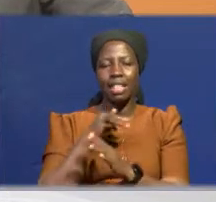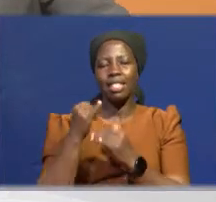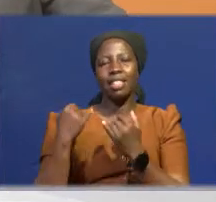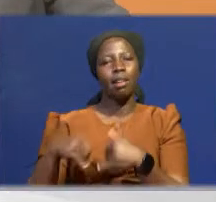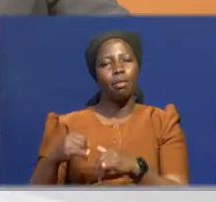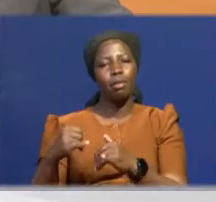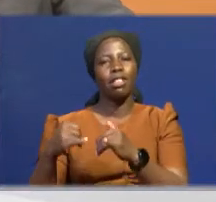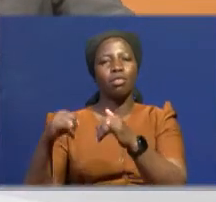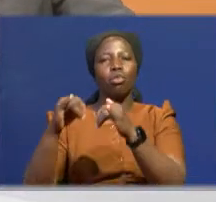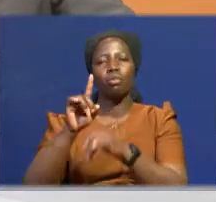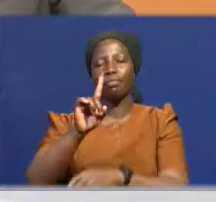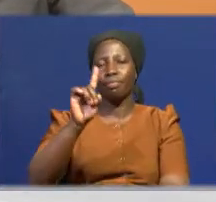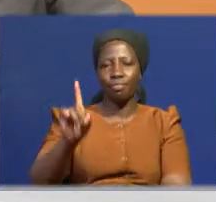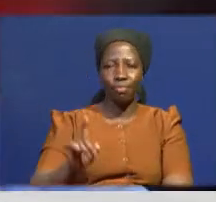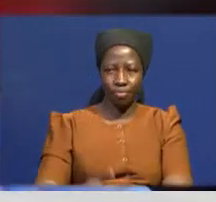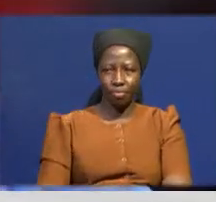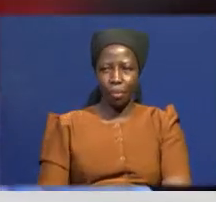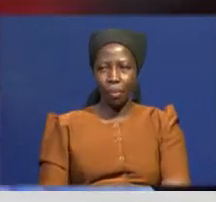execution?